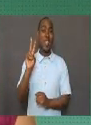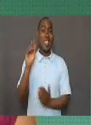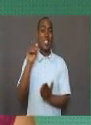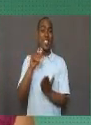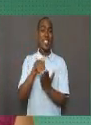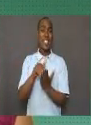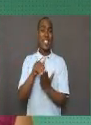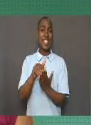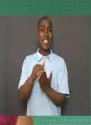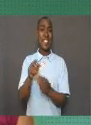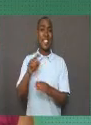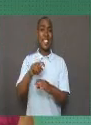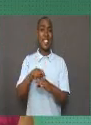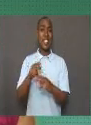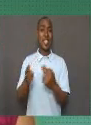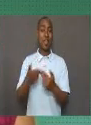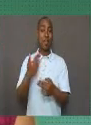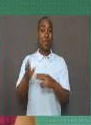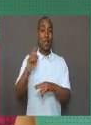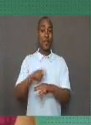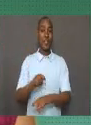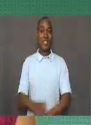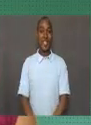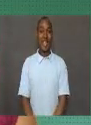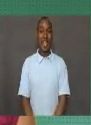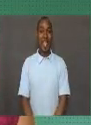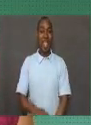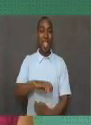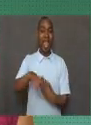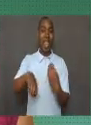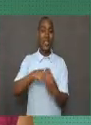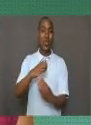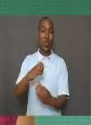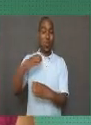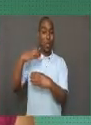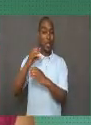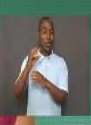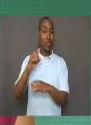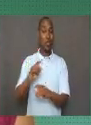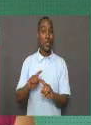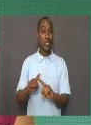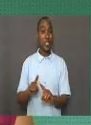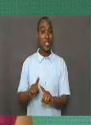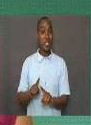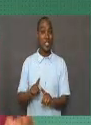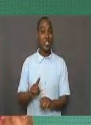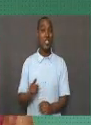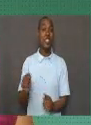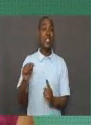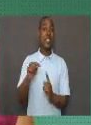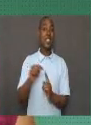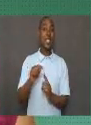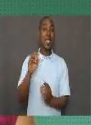times, while an electron microscope can magnify a specimen up